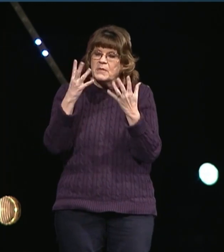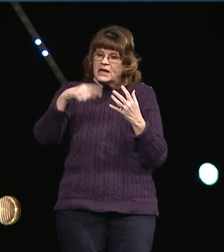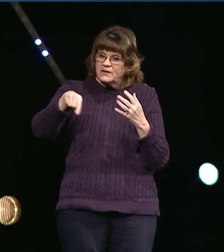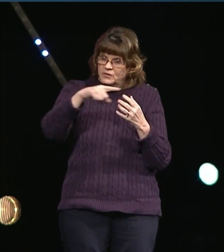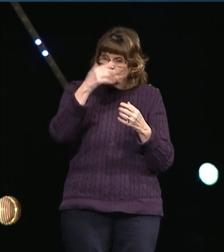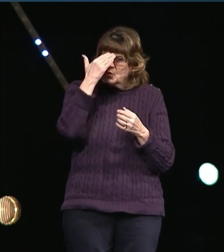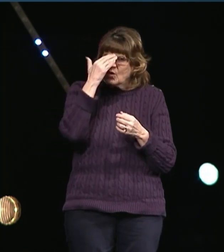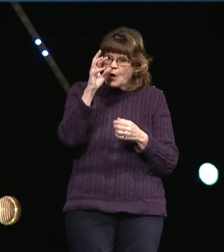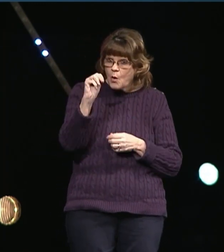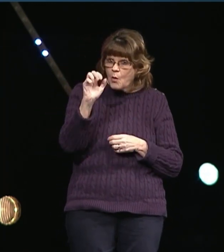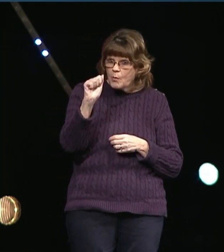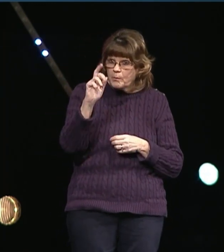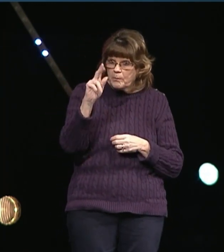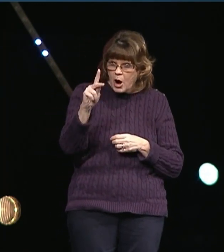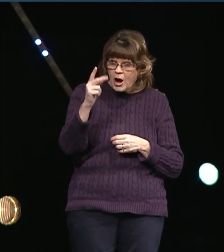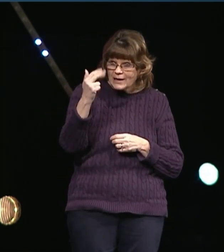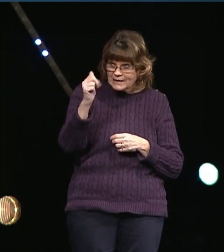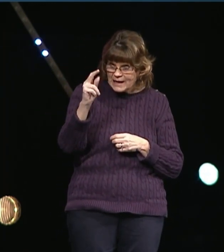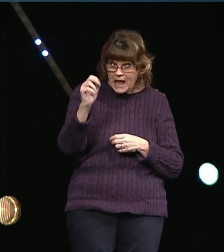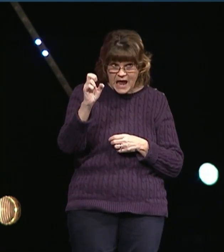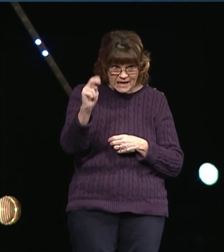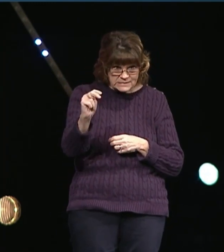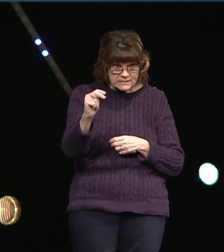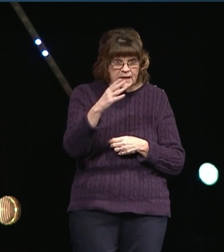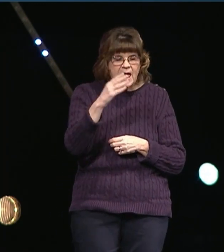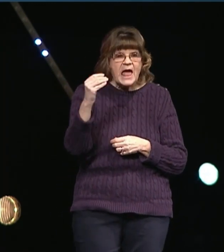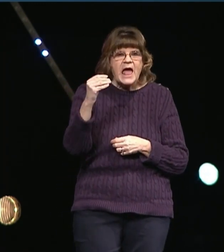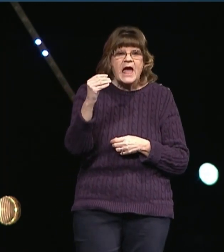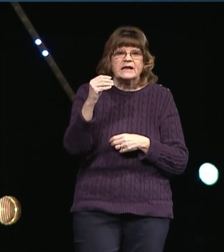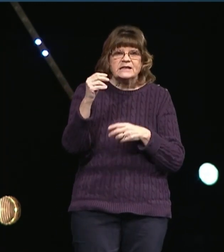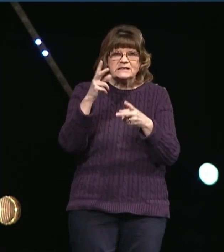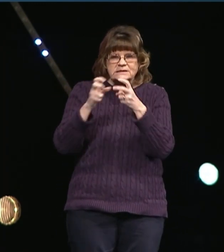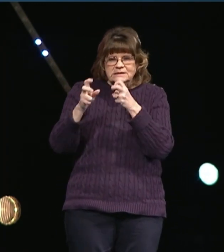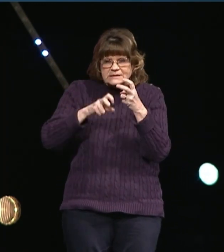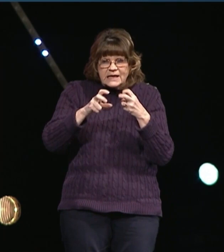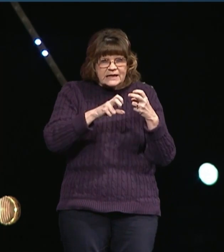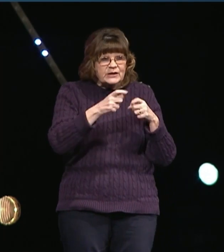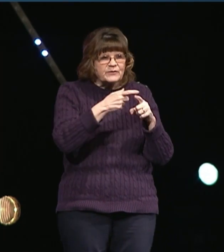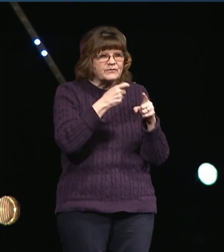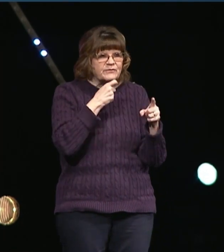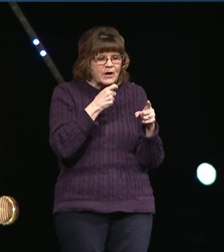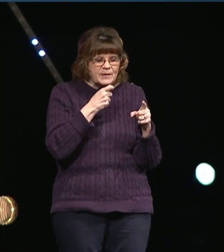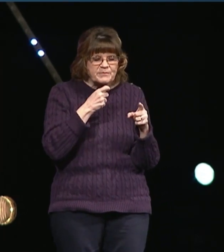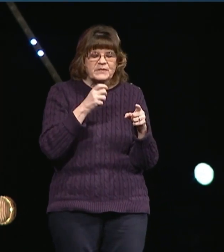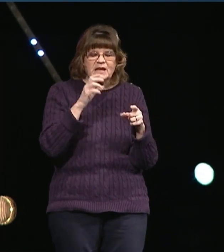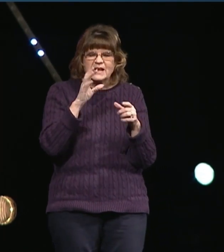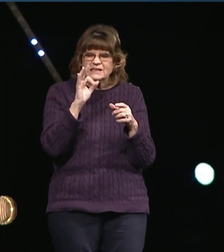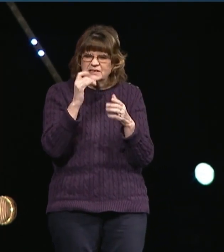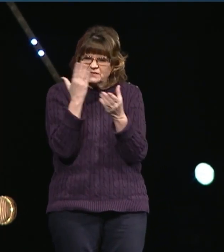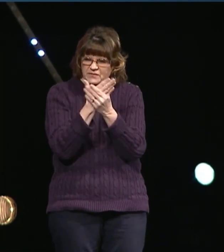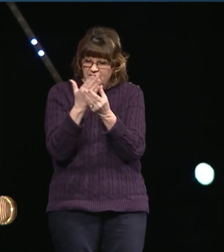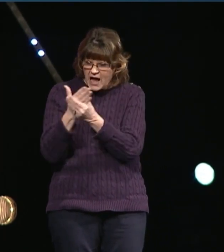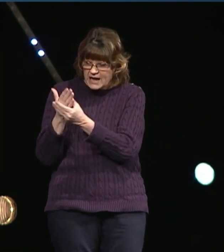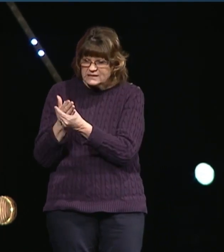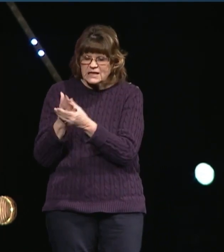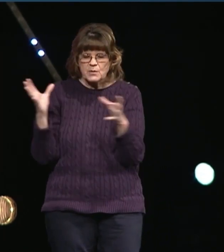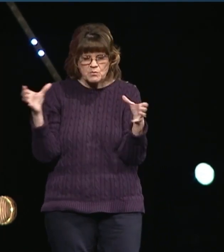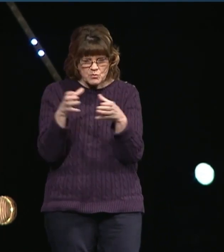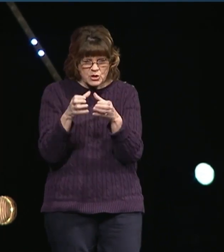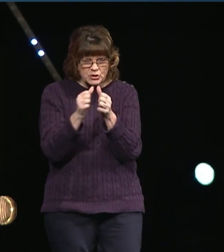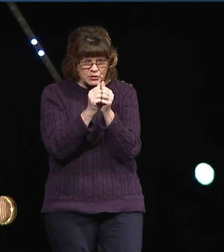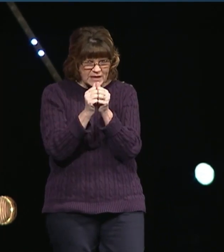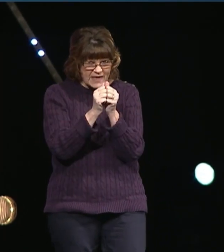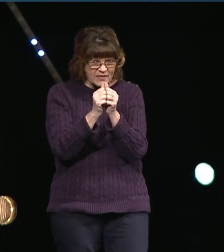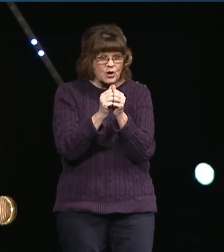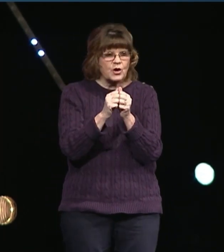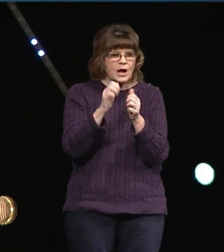and his incredible skills, and Mark has taken from his extensive files and put together a montage for